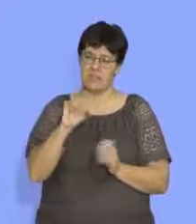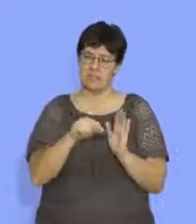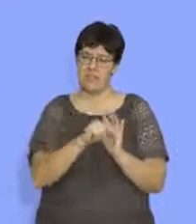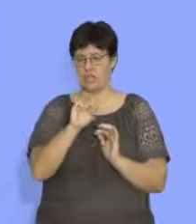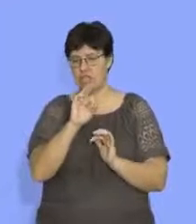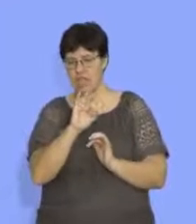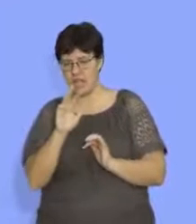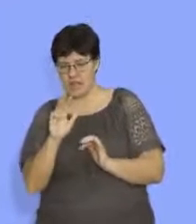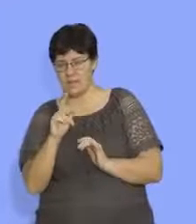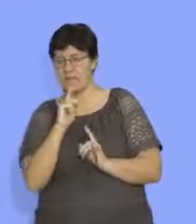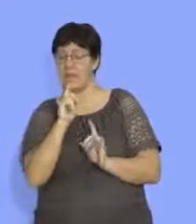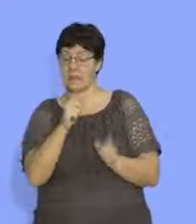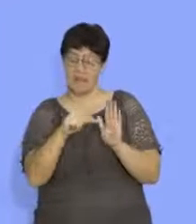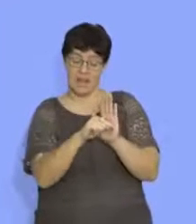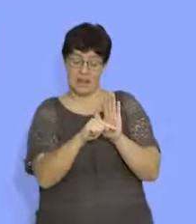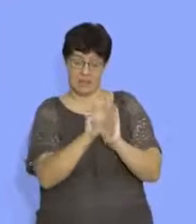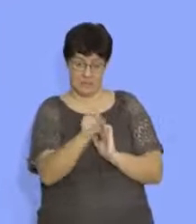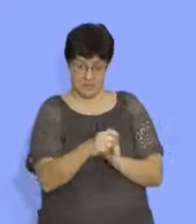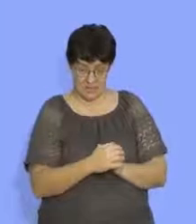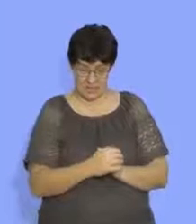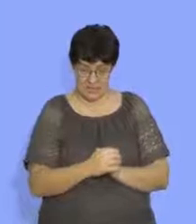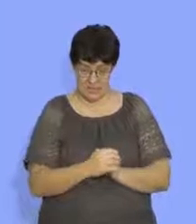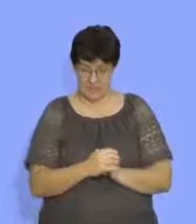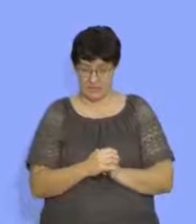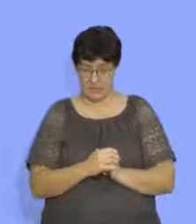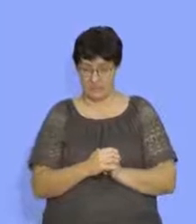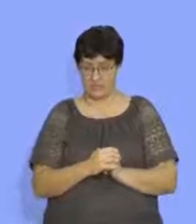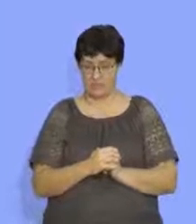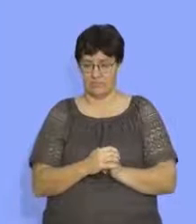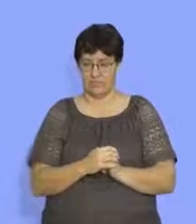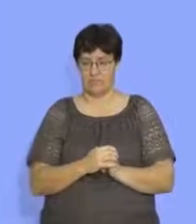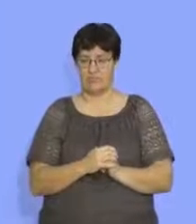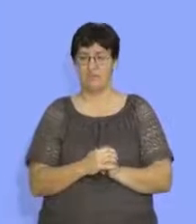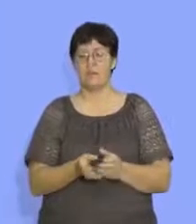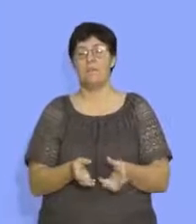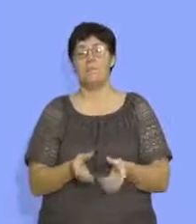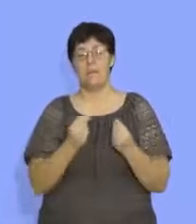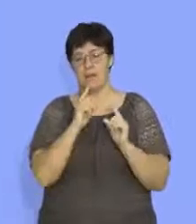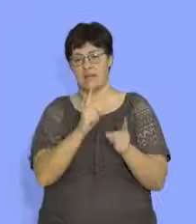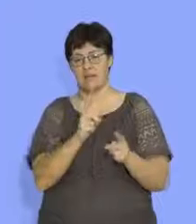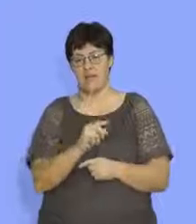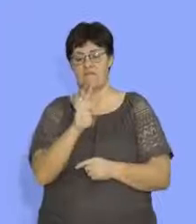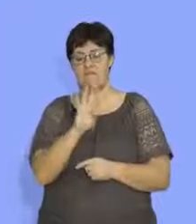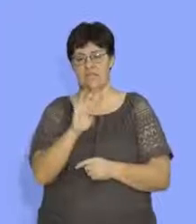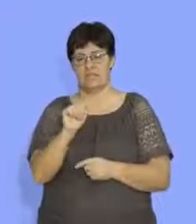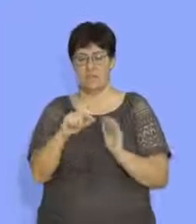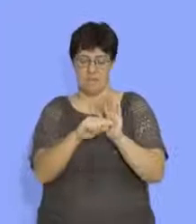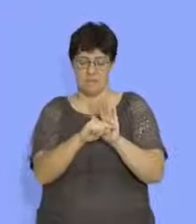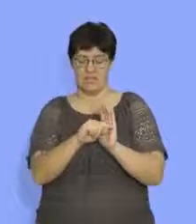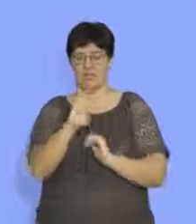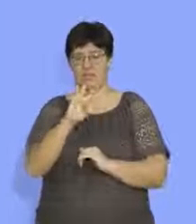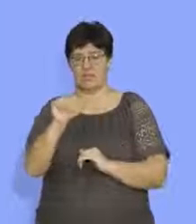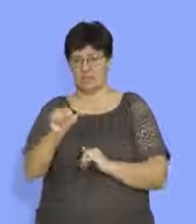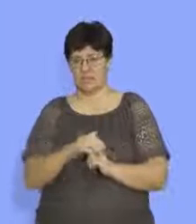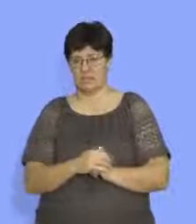39, right? But the answer must always be negative. So that is actually going to give me 46. So the